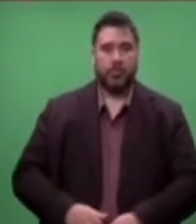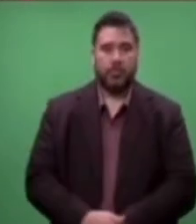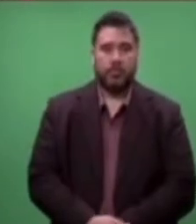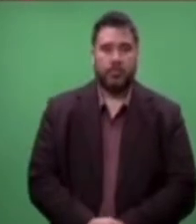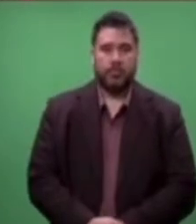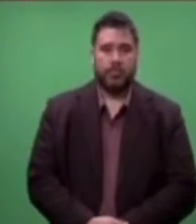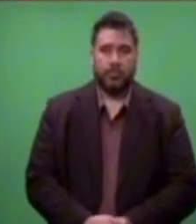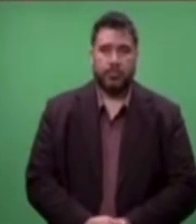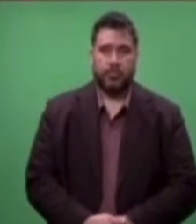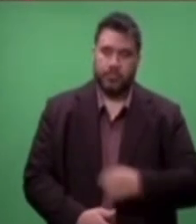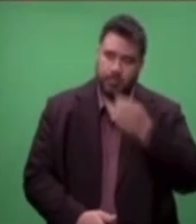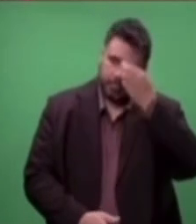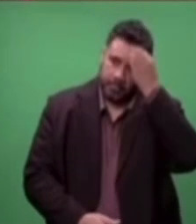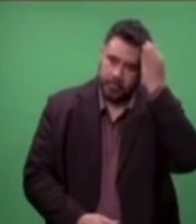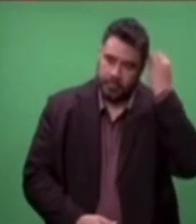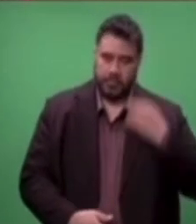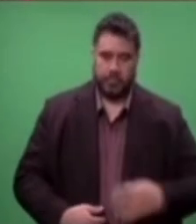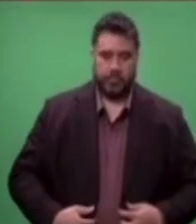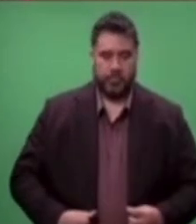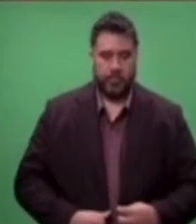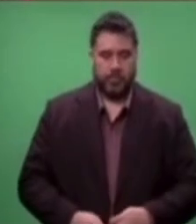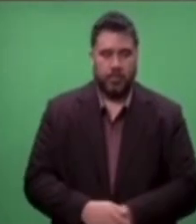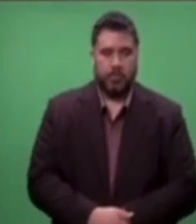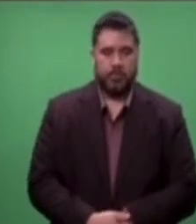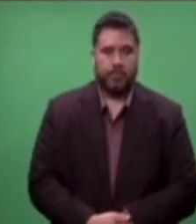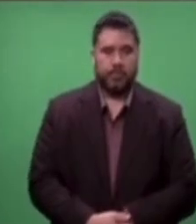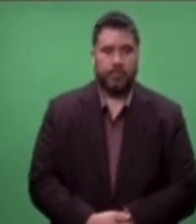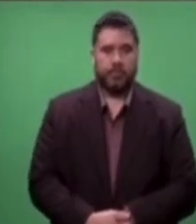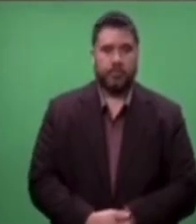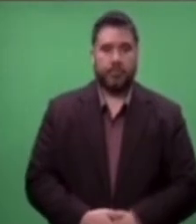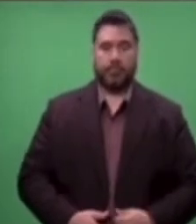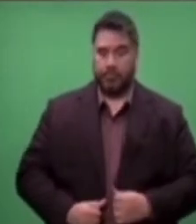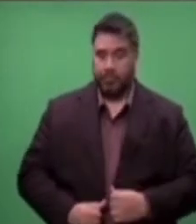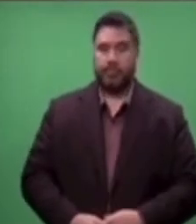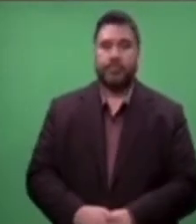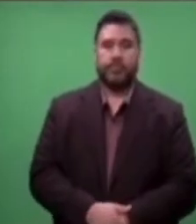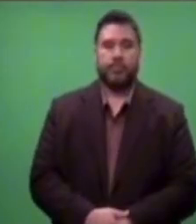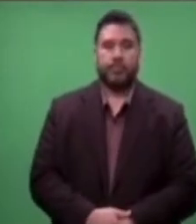I call on the Honourable Casey Costello.